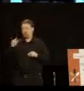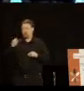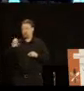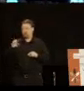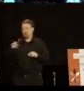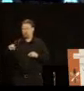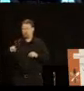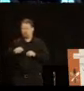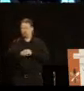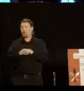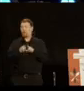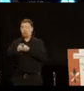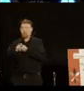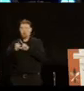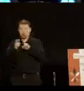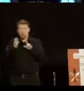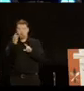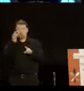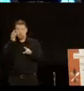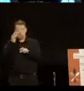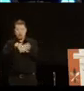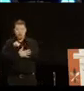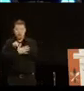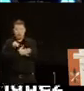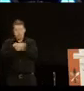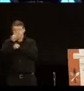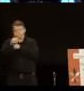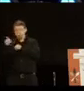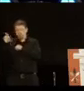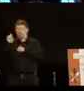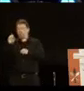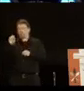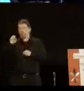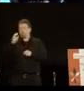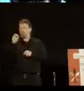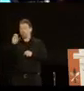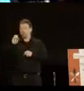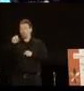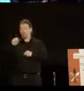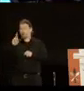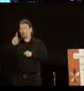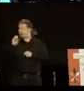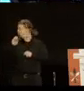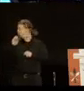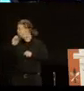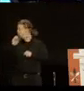And also from Seminole County, just up the road, Sharon Rousey.